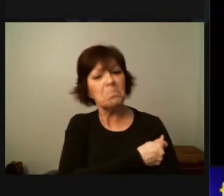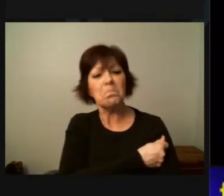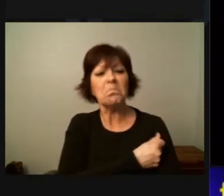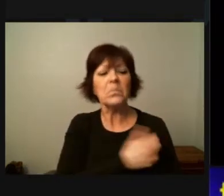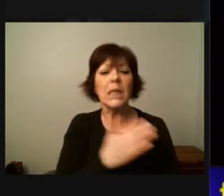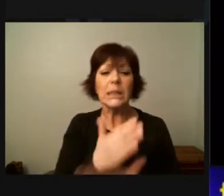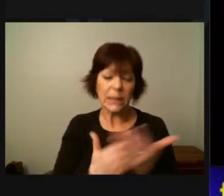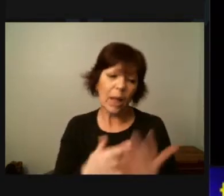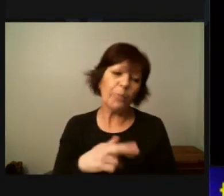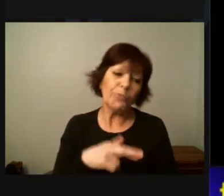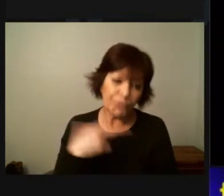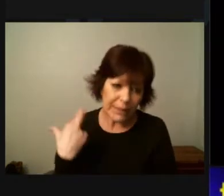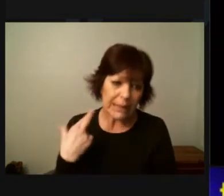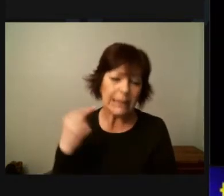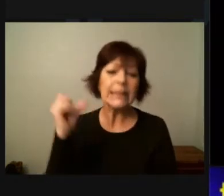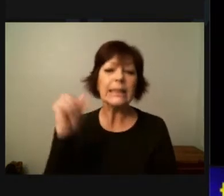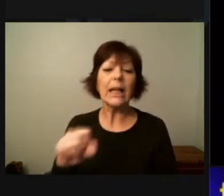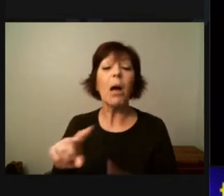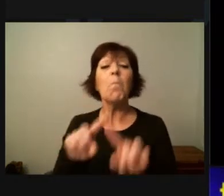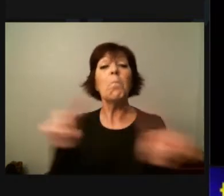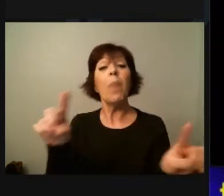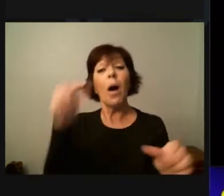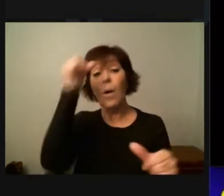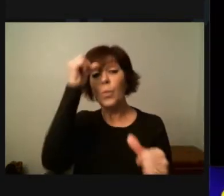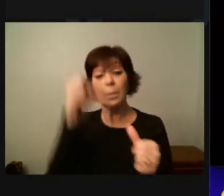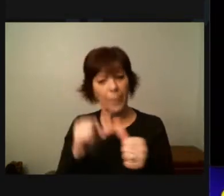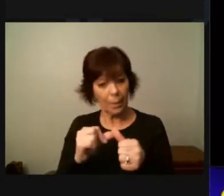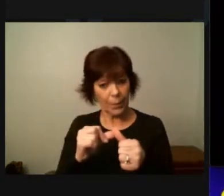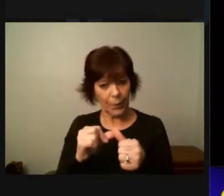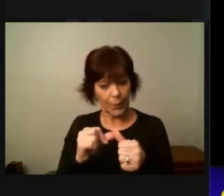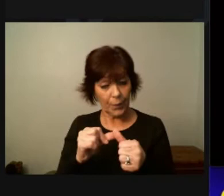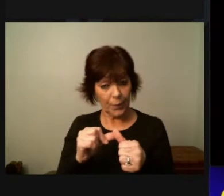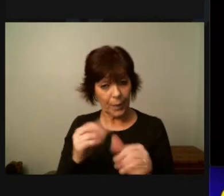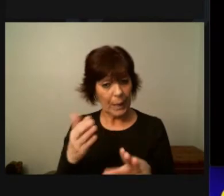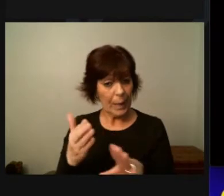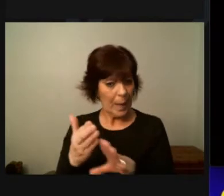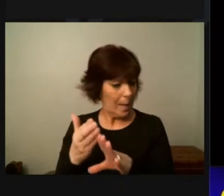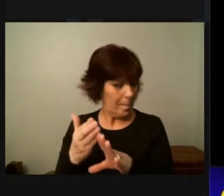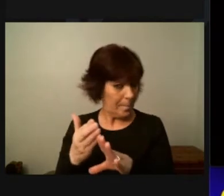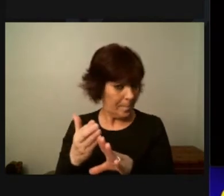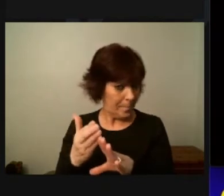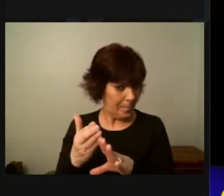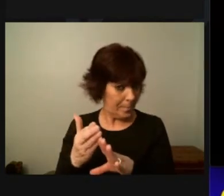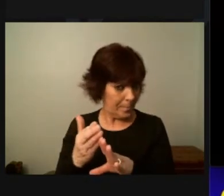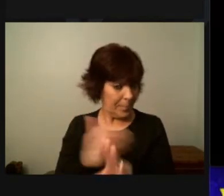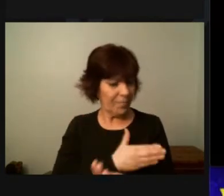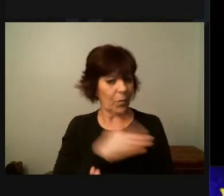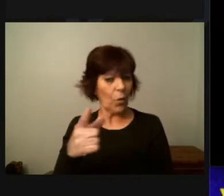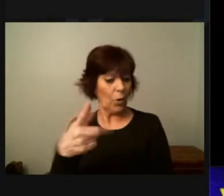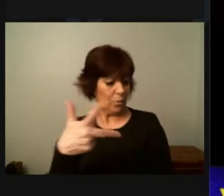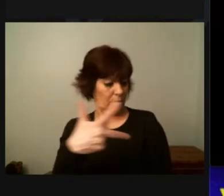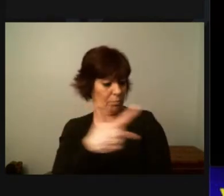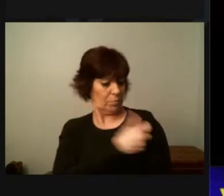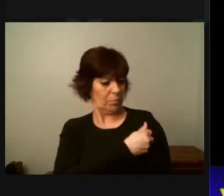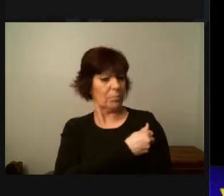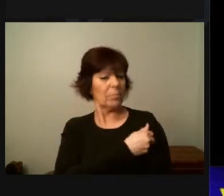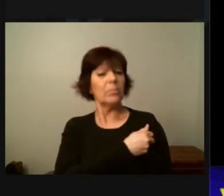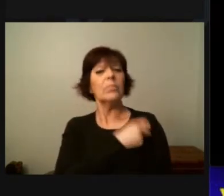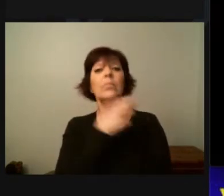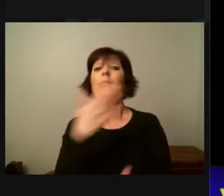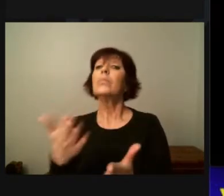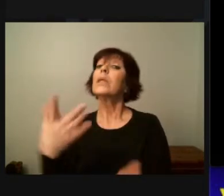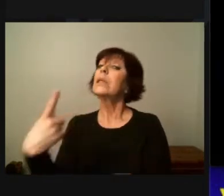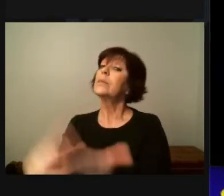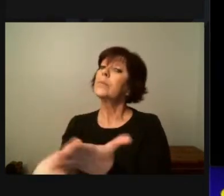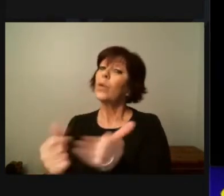certain risks, but keep in mind that before you do this, you may want to speak with your personal primary